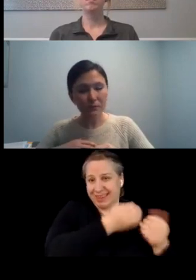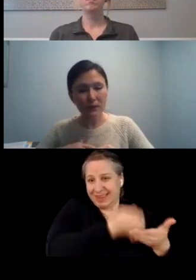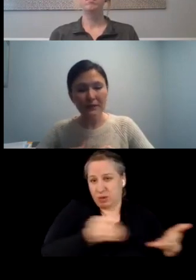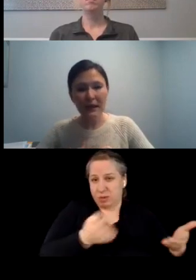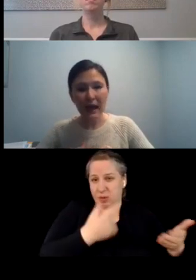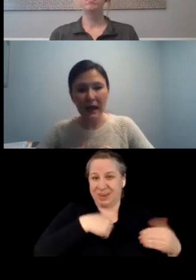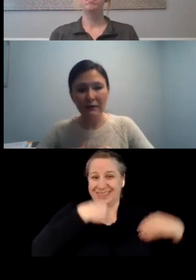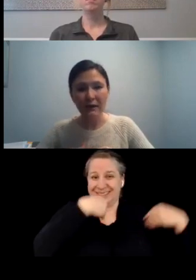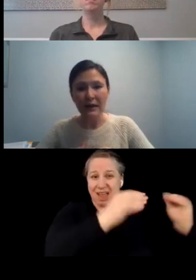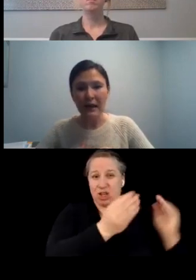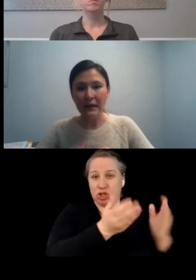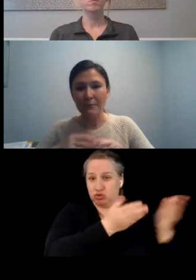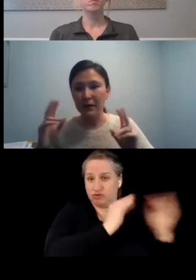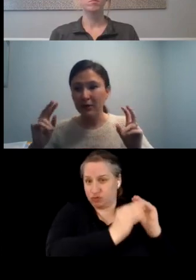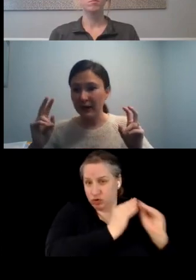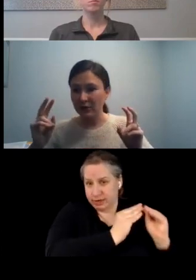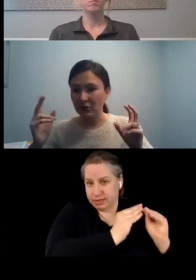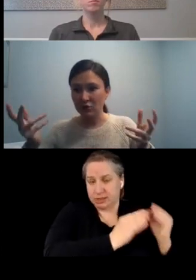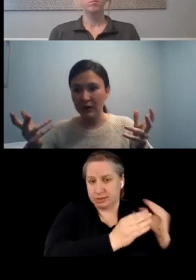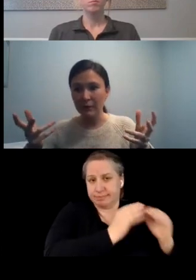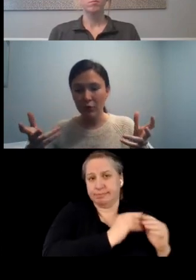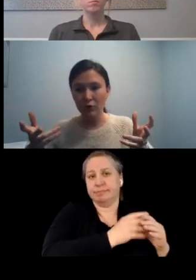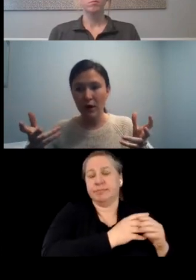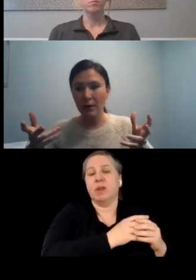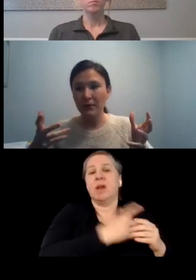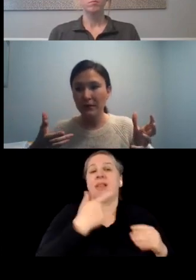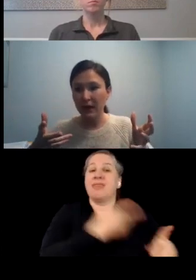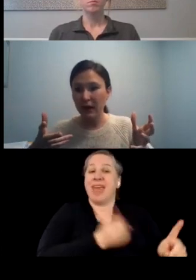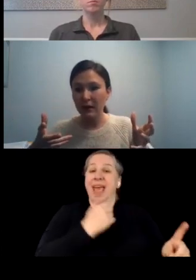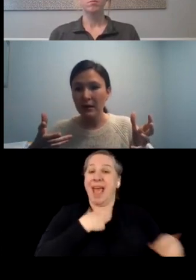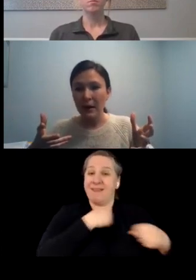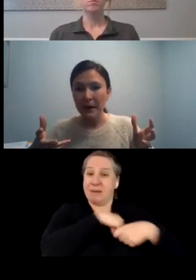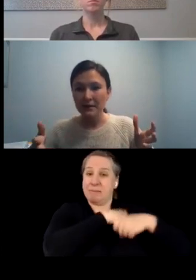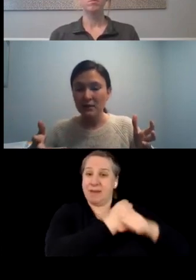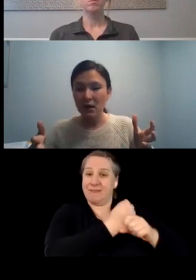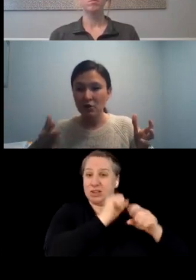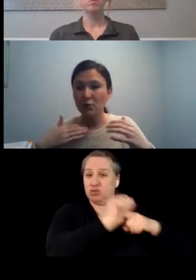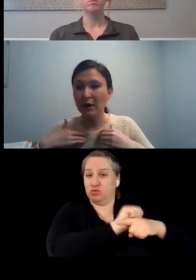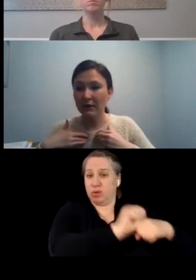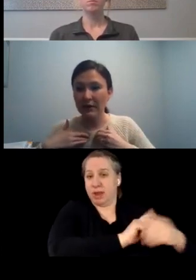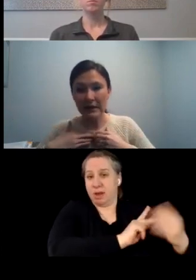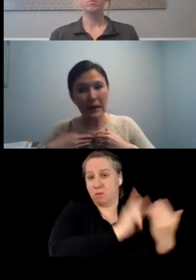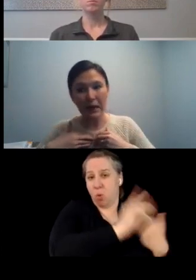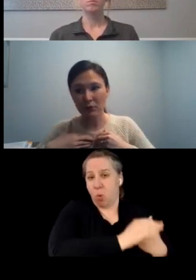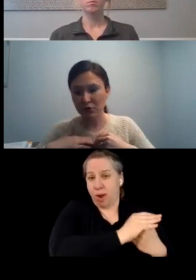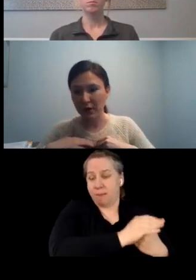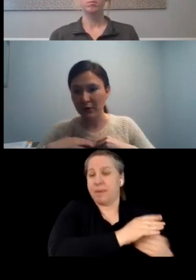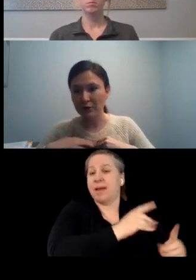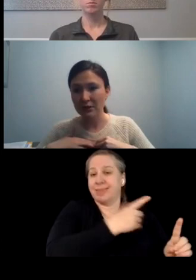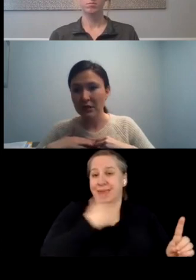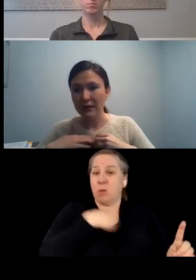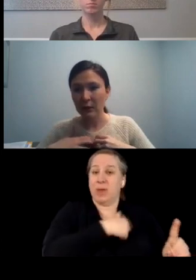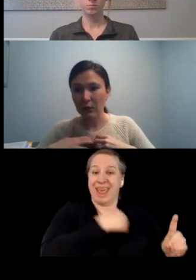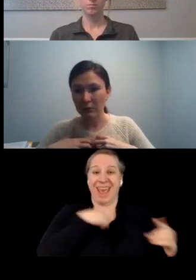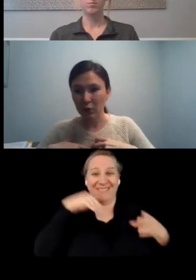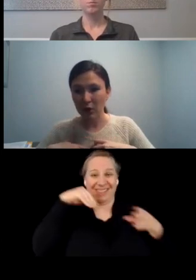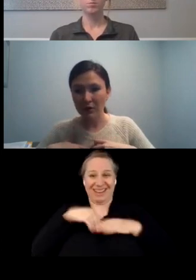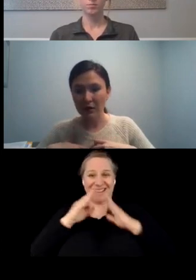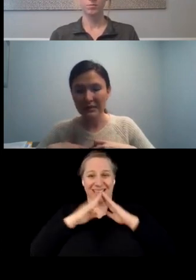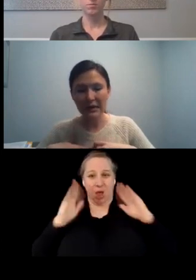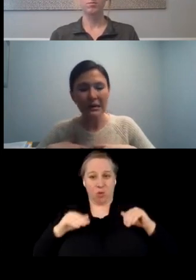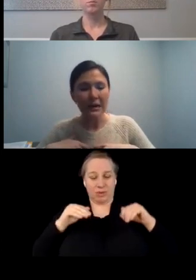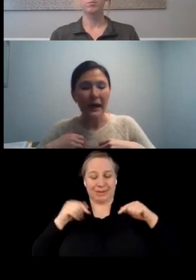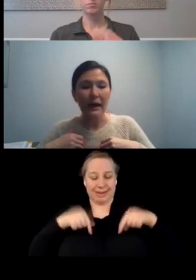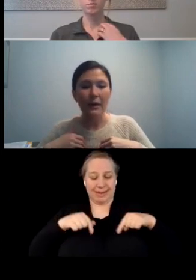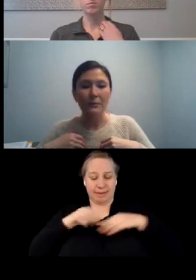So they have a manufacturer training program that they pass along to. We have in-house trainers that we employ